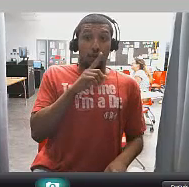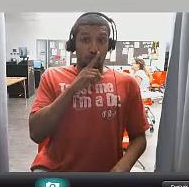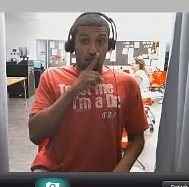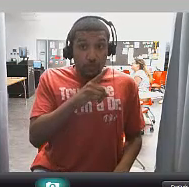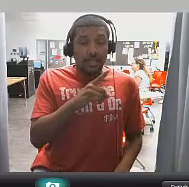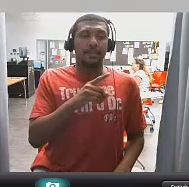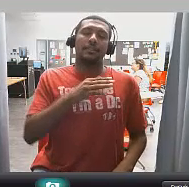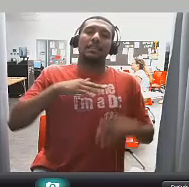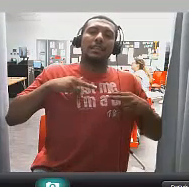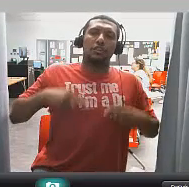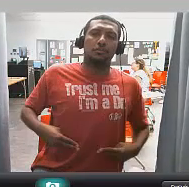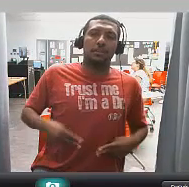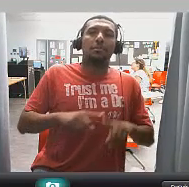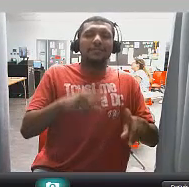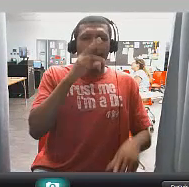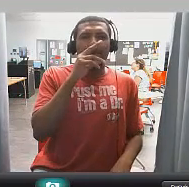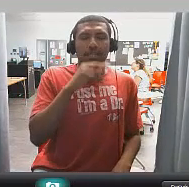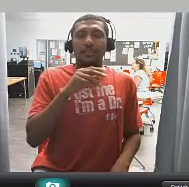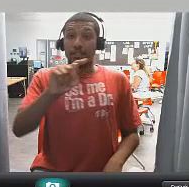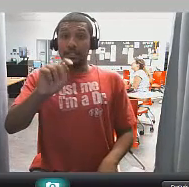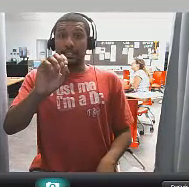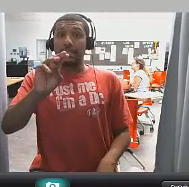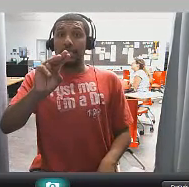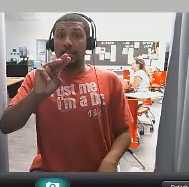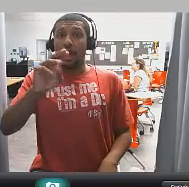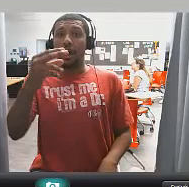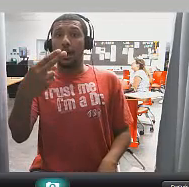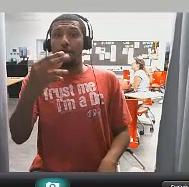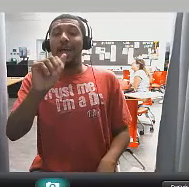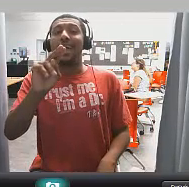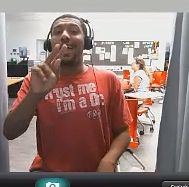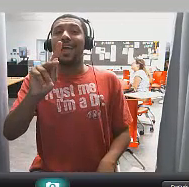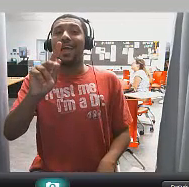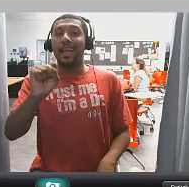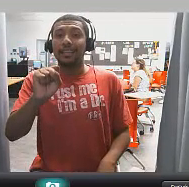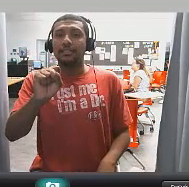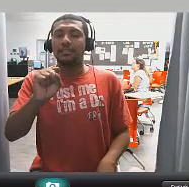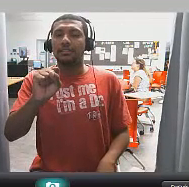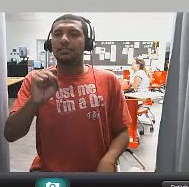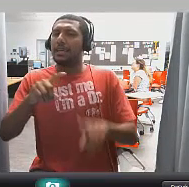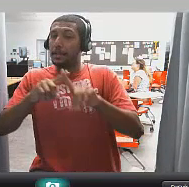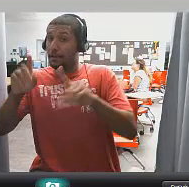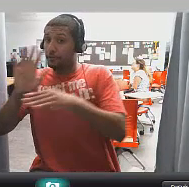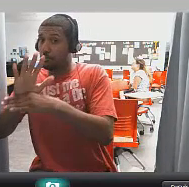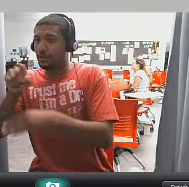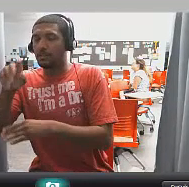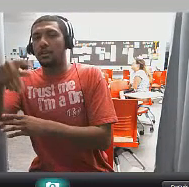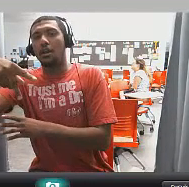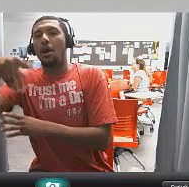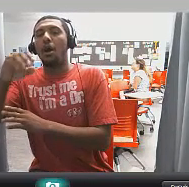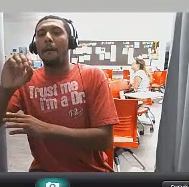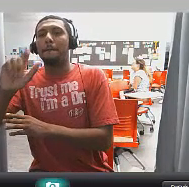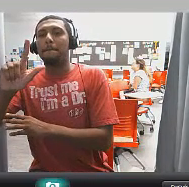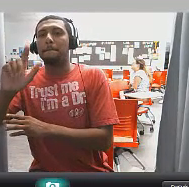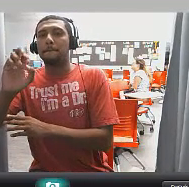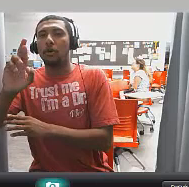Tom Hanks' voice coming out. Well, Tom Hanks lent his voice to another character, the guy in Polar Express. Well, that